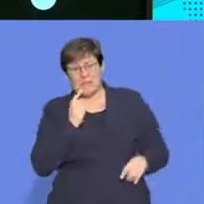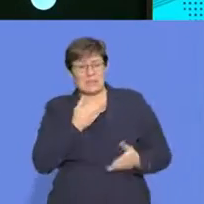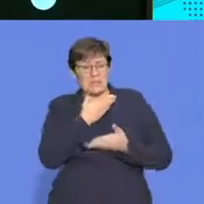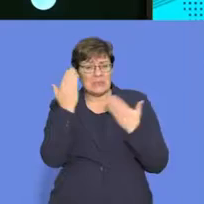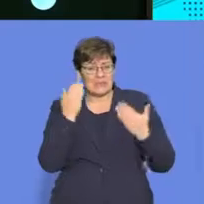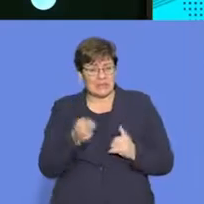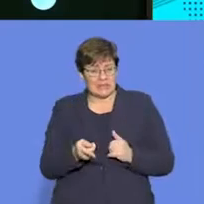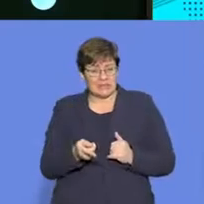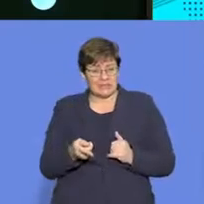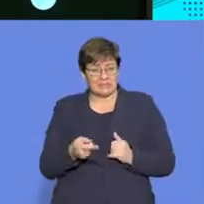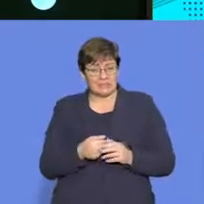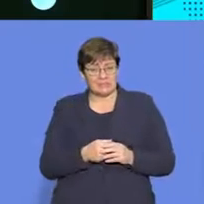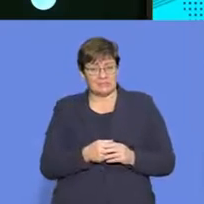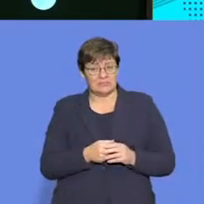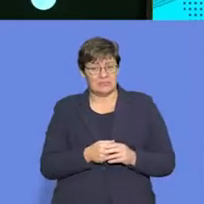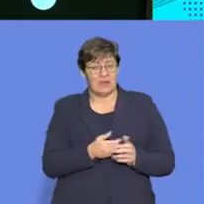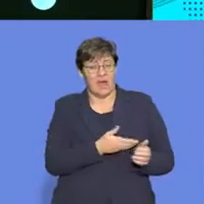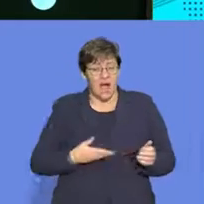a whole range of non-metals,